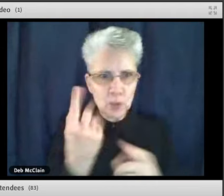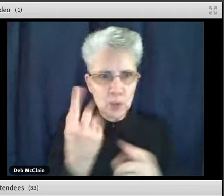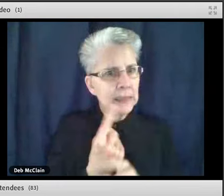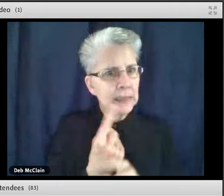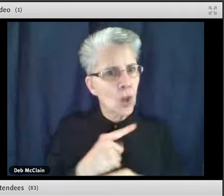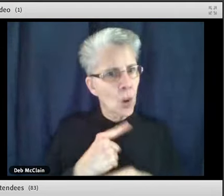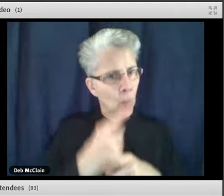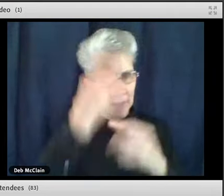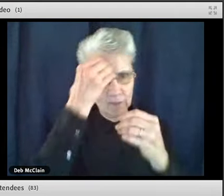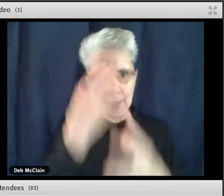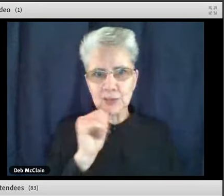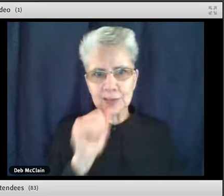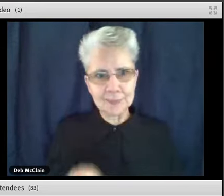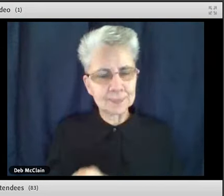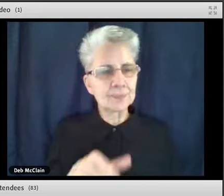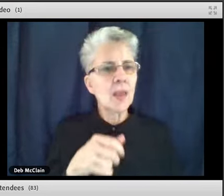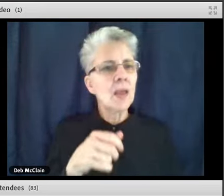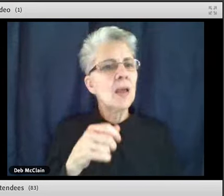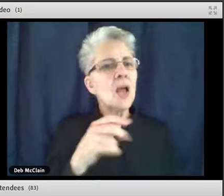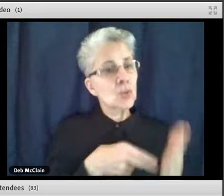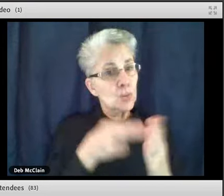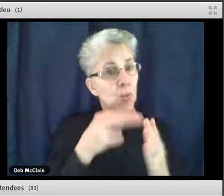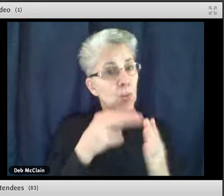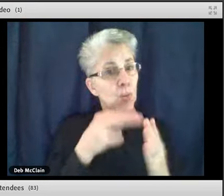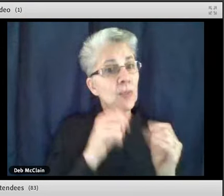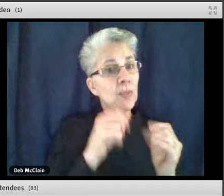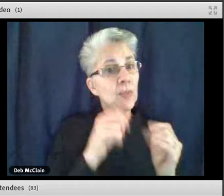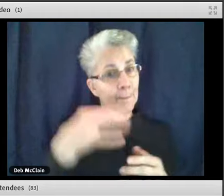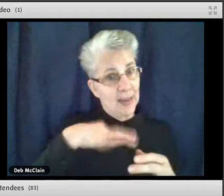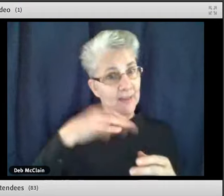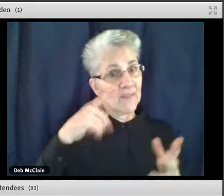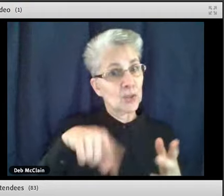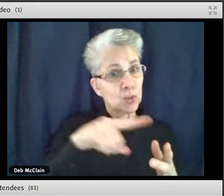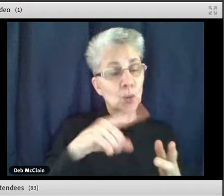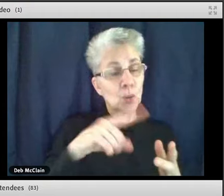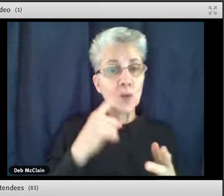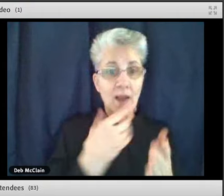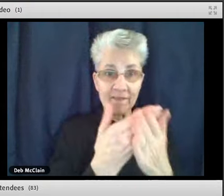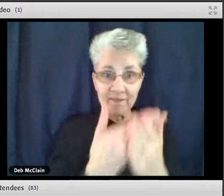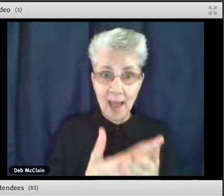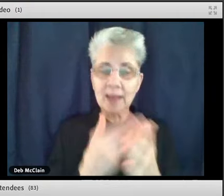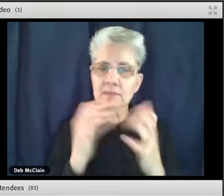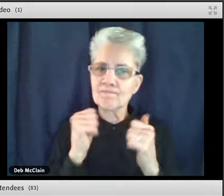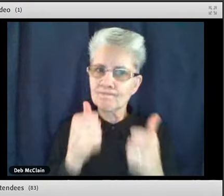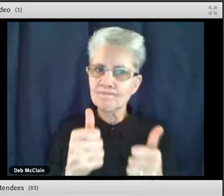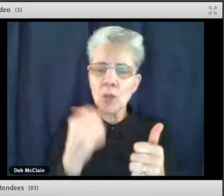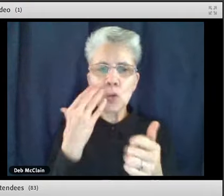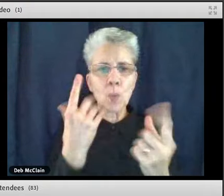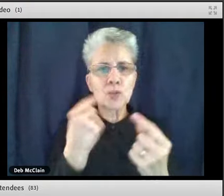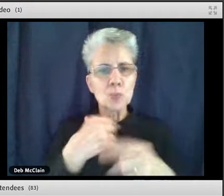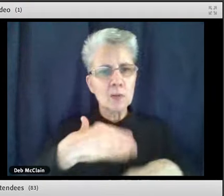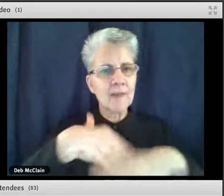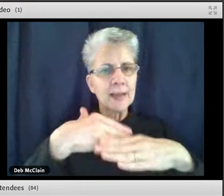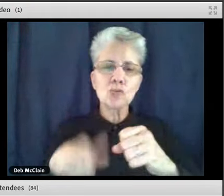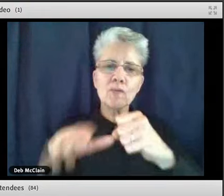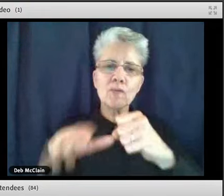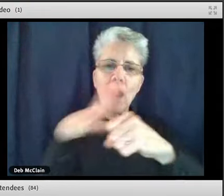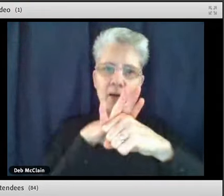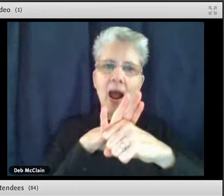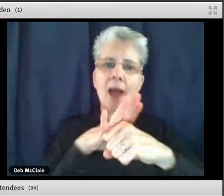going to help you. This is from the International Federation of Library Associations and Institutions. A lot of the